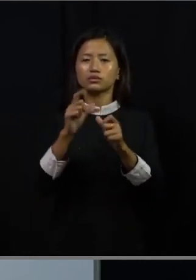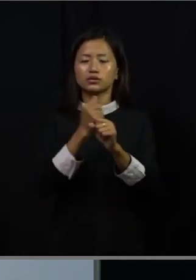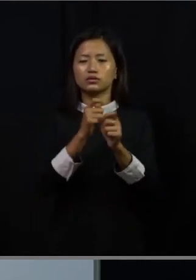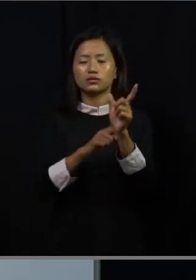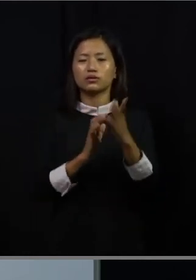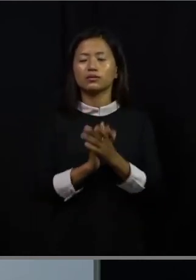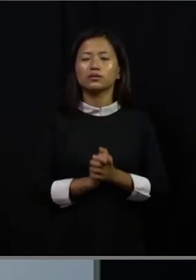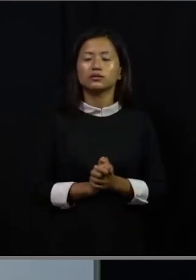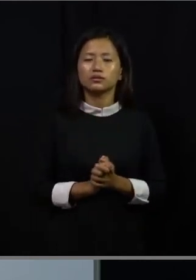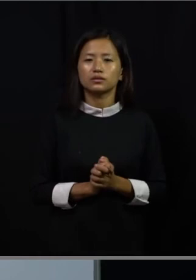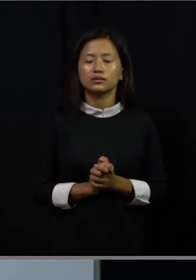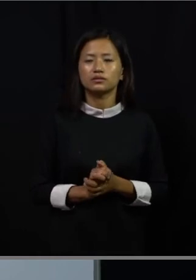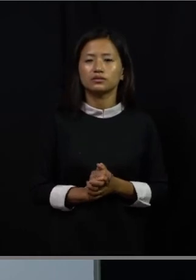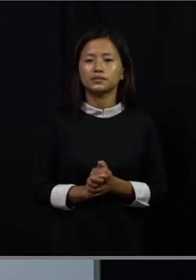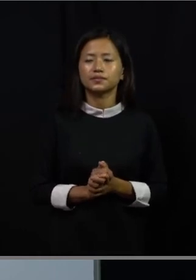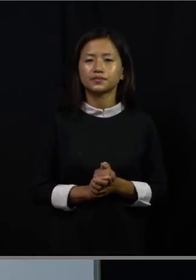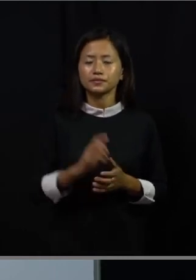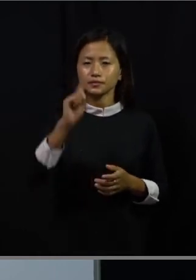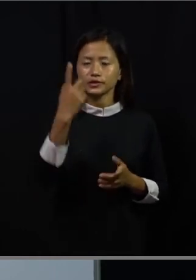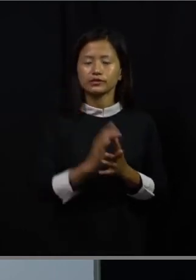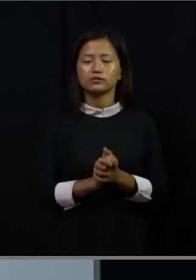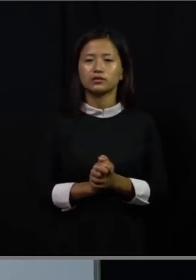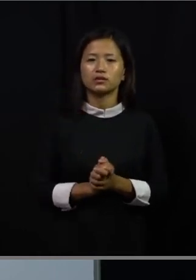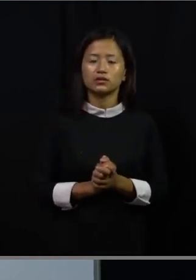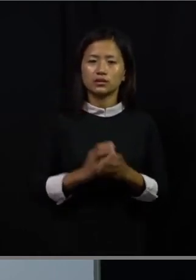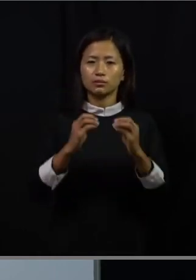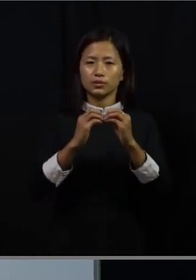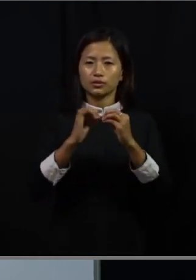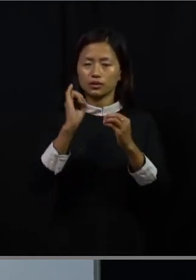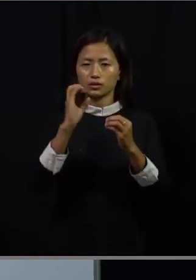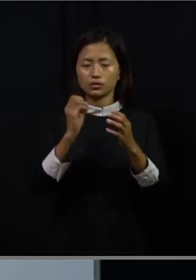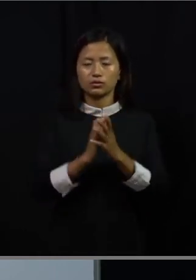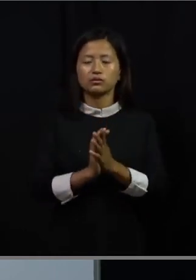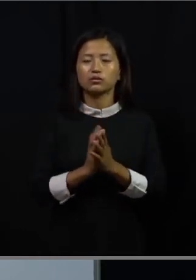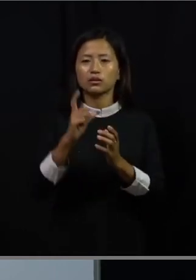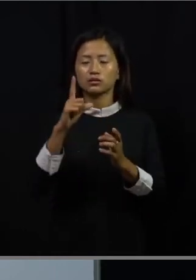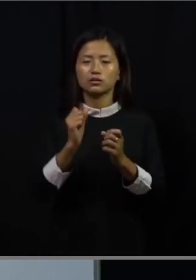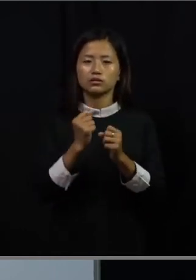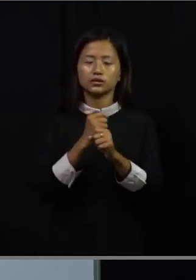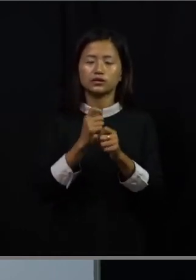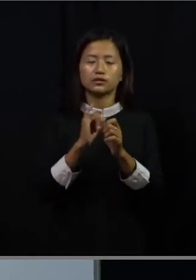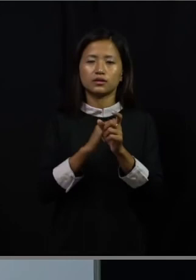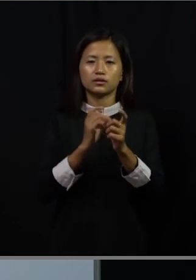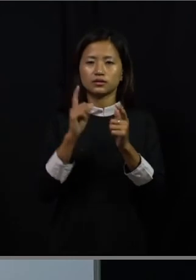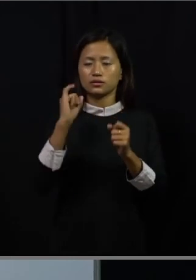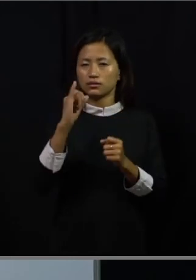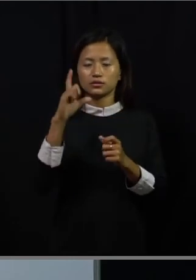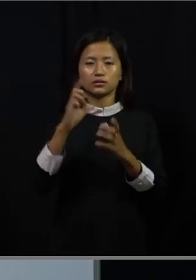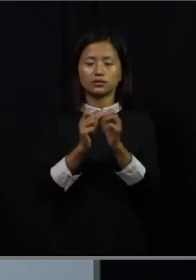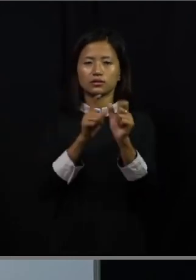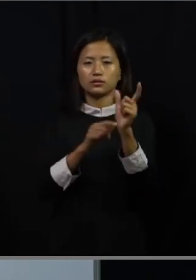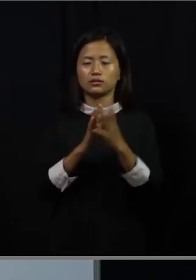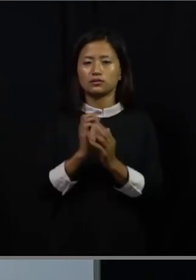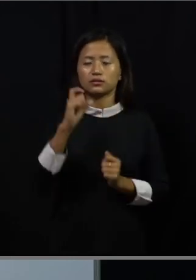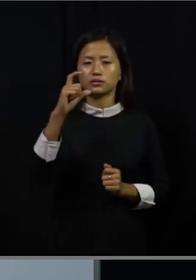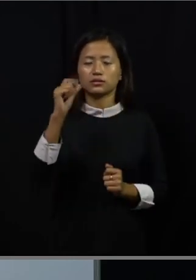under this anthropology. Okay, so the first one is biological. Okay, biological or physical anthropology,